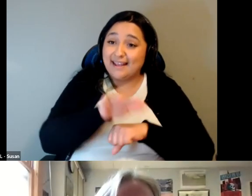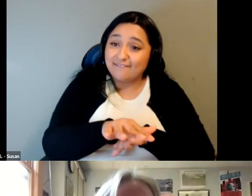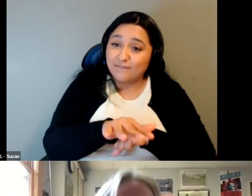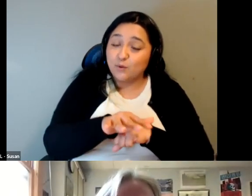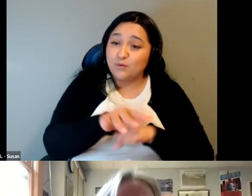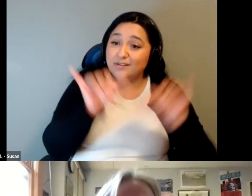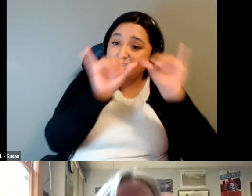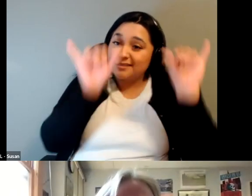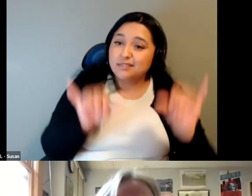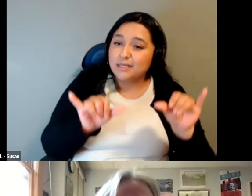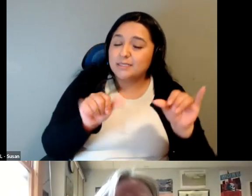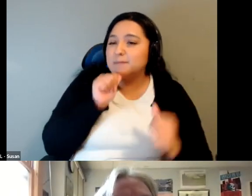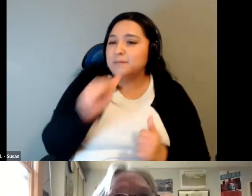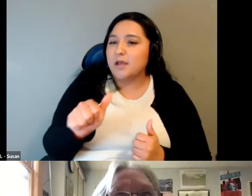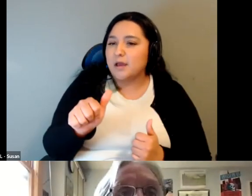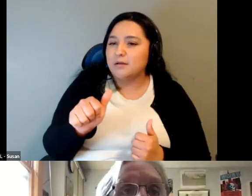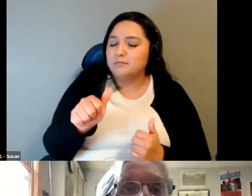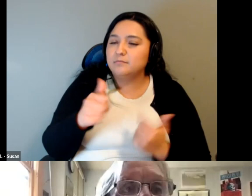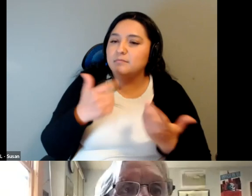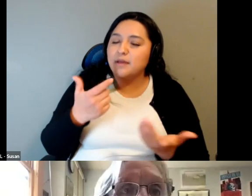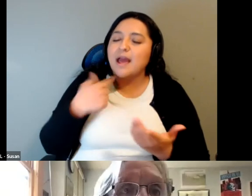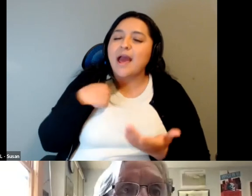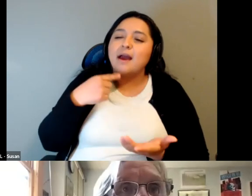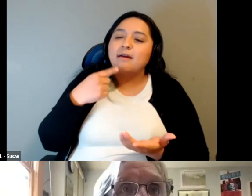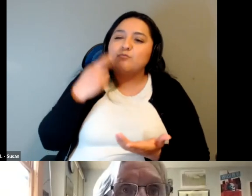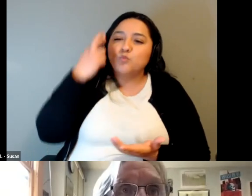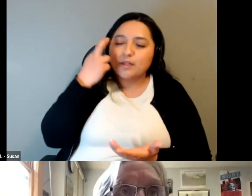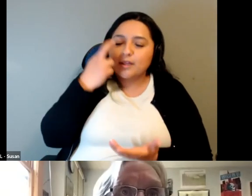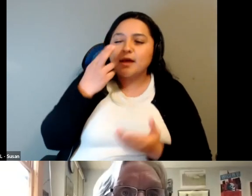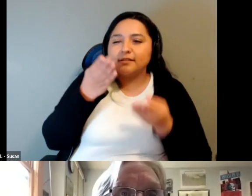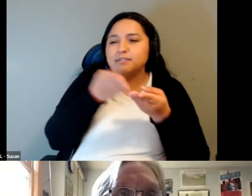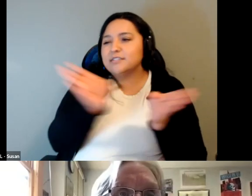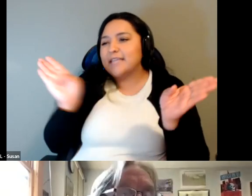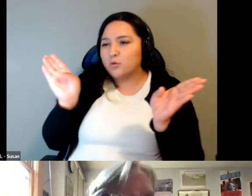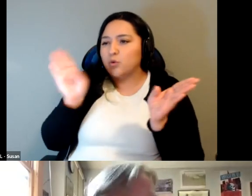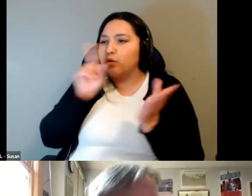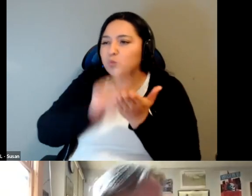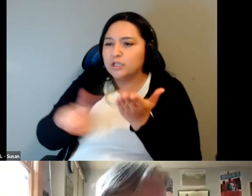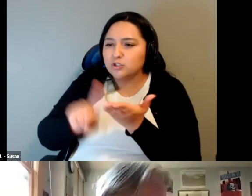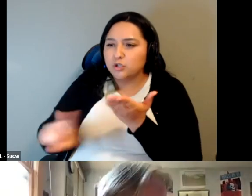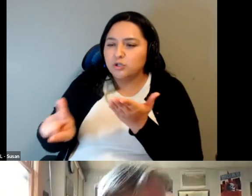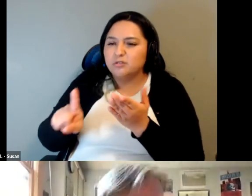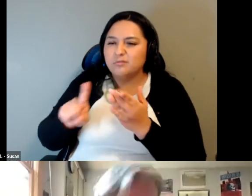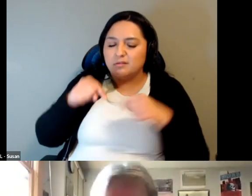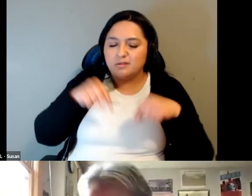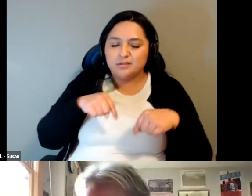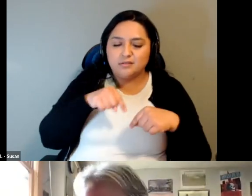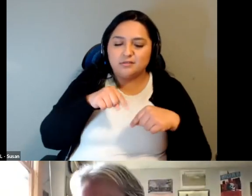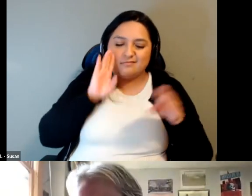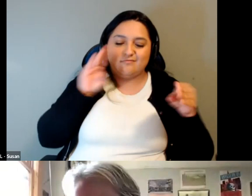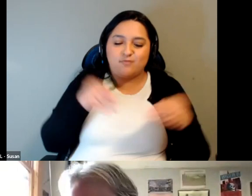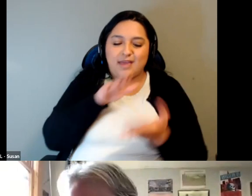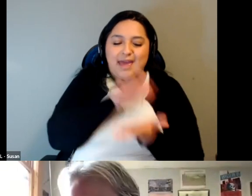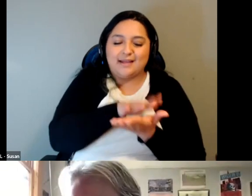do. And I realize, Paul, you're talking about other kinds of research, but I think that, you know, I just think that